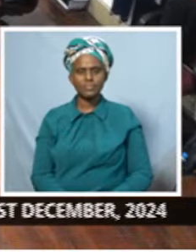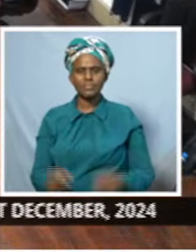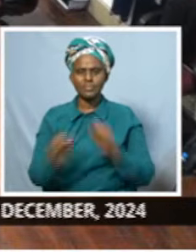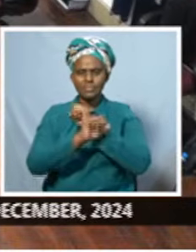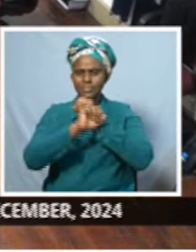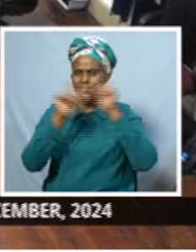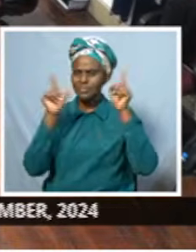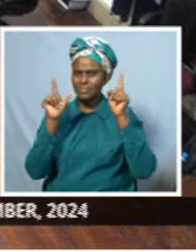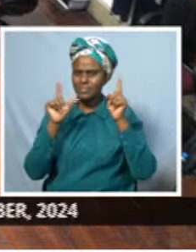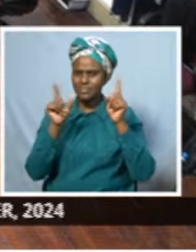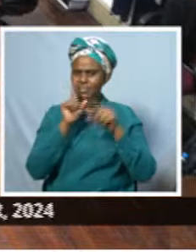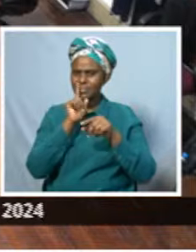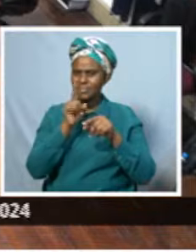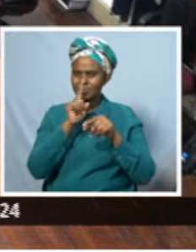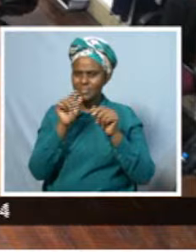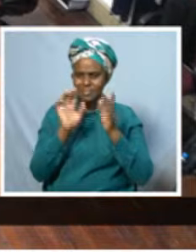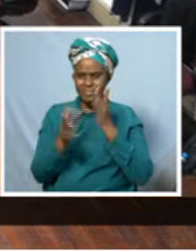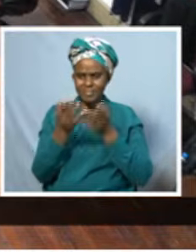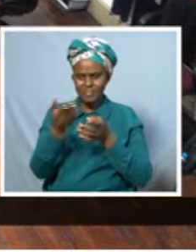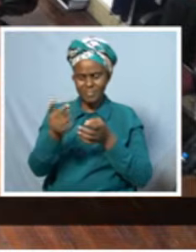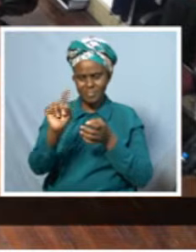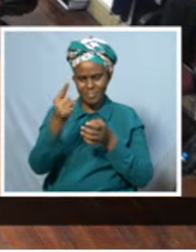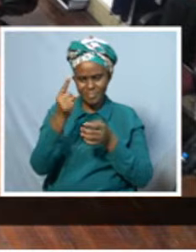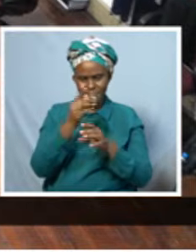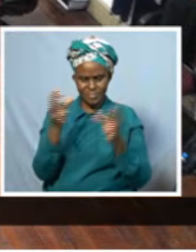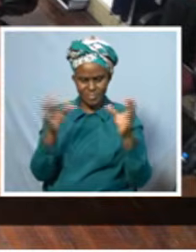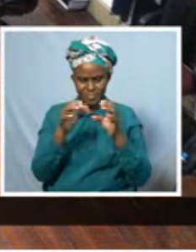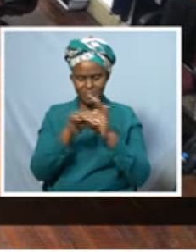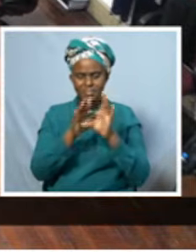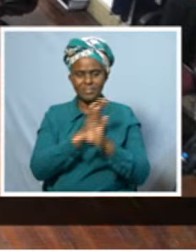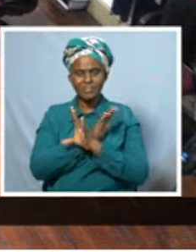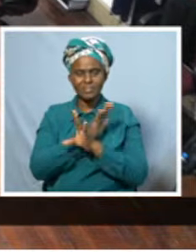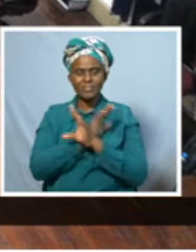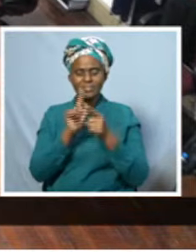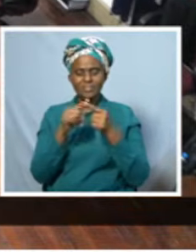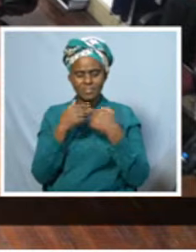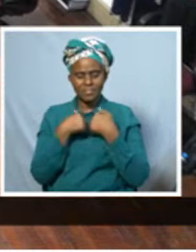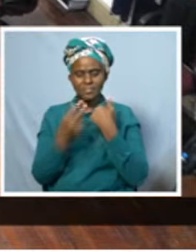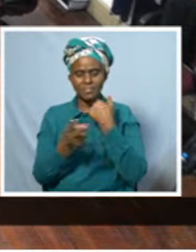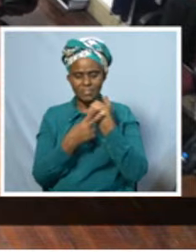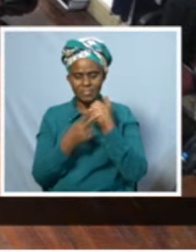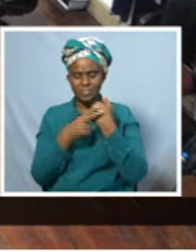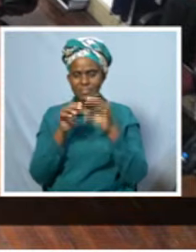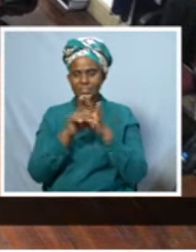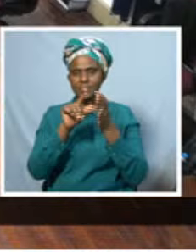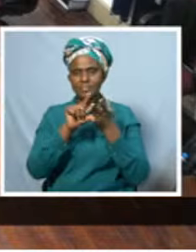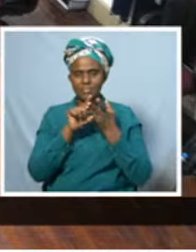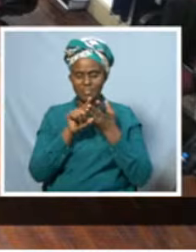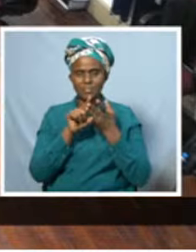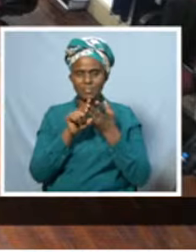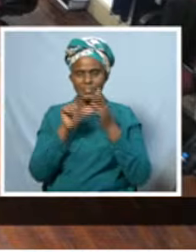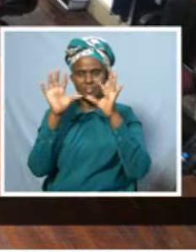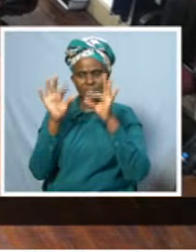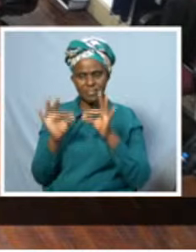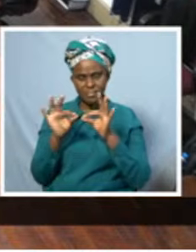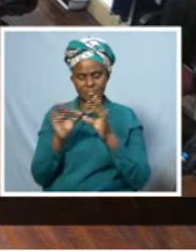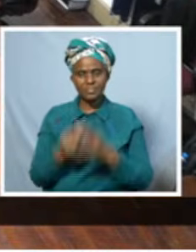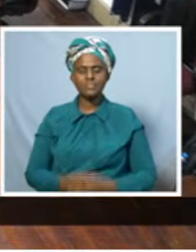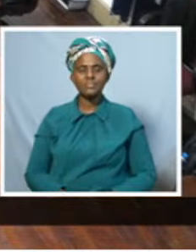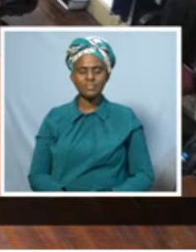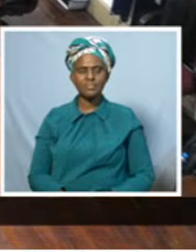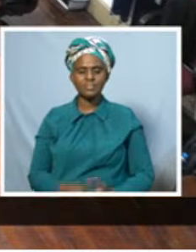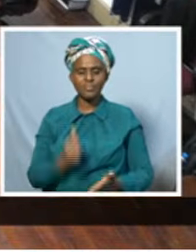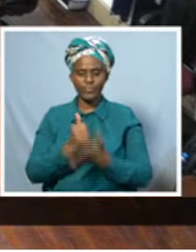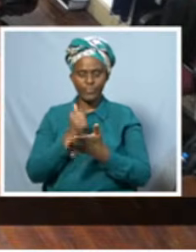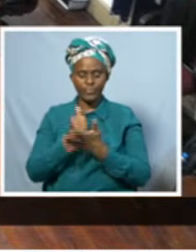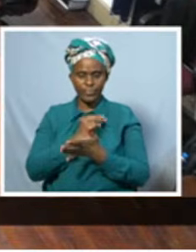strange. You could be the first council in Zambia to have savings on loan account. Help us